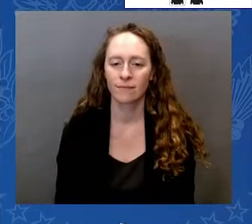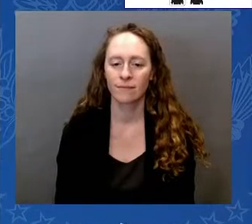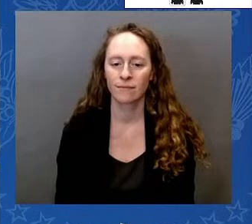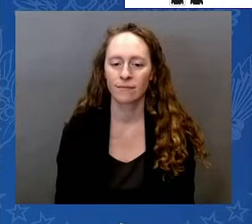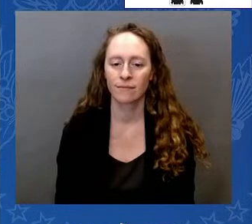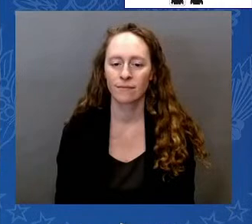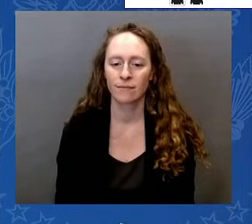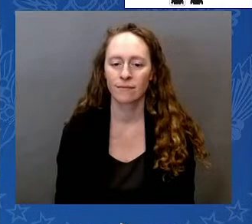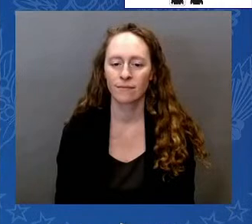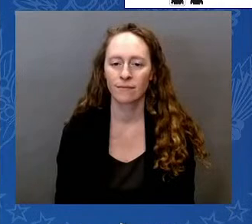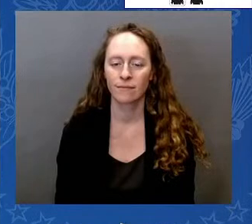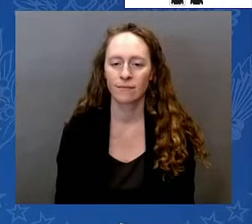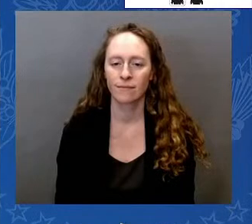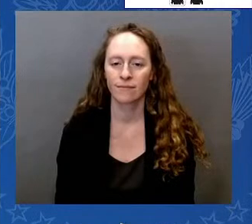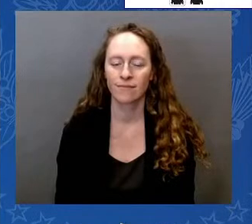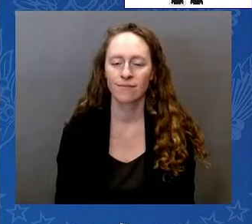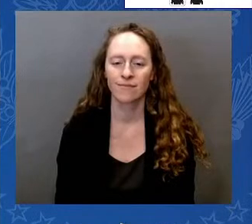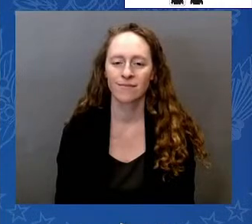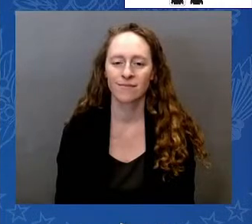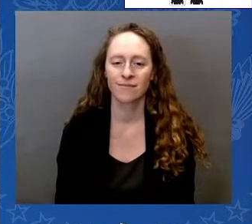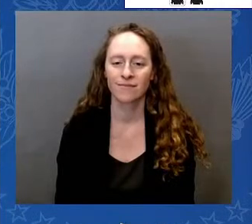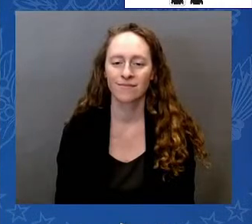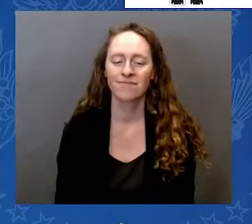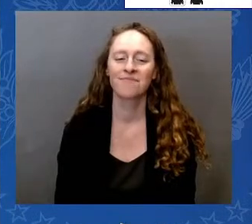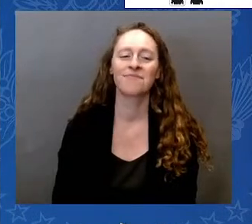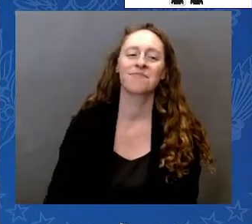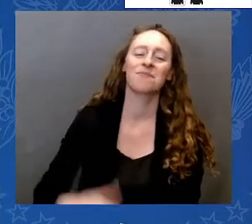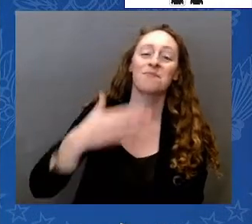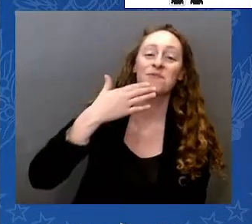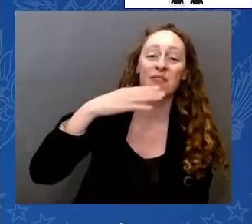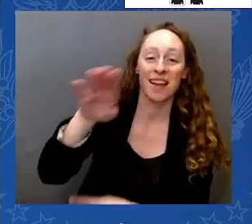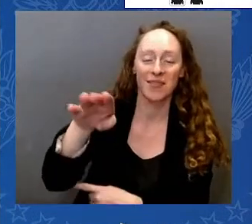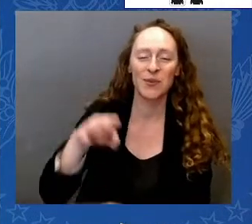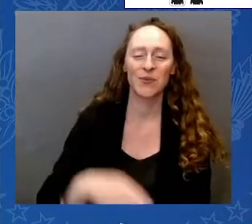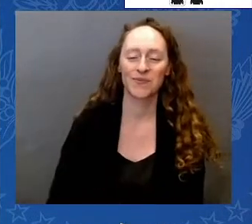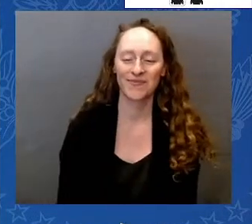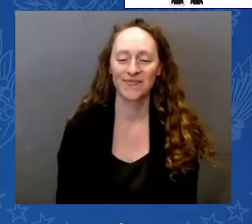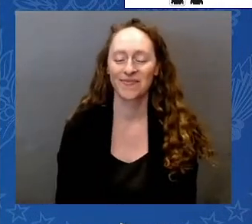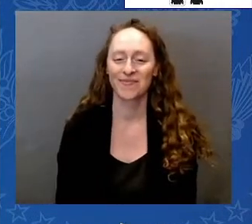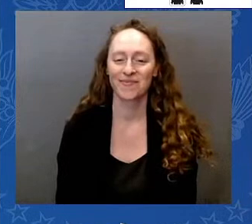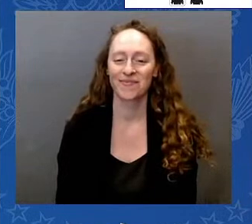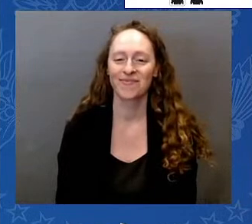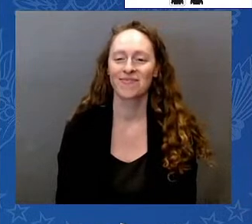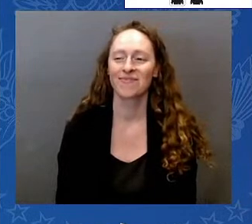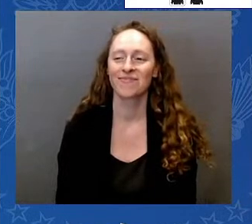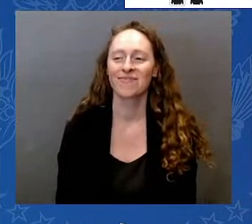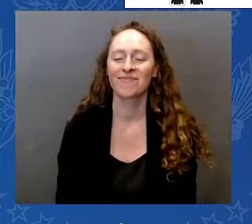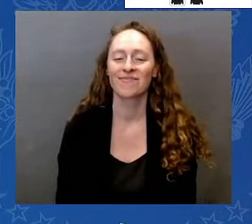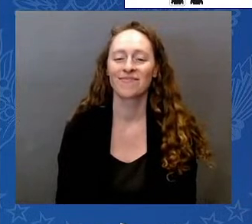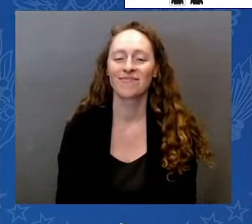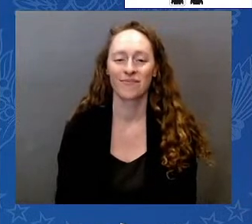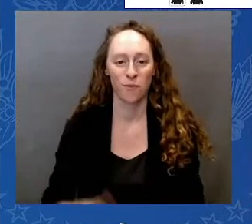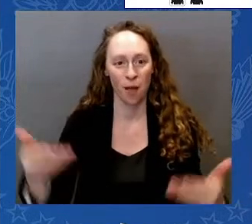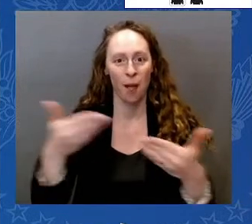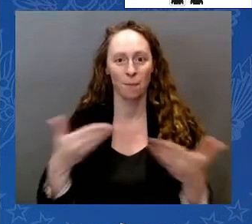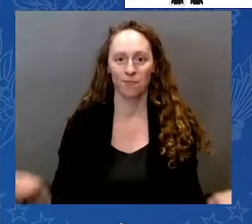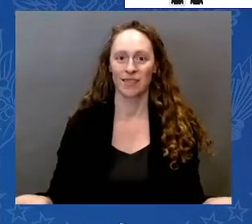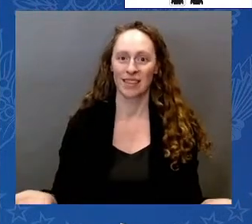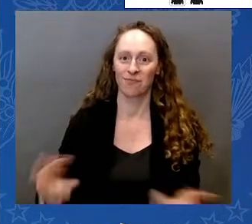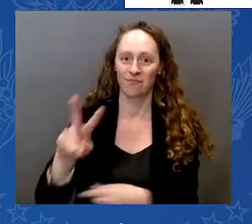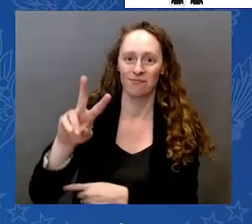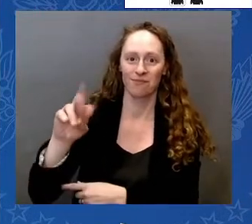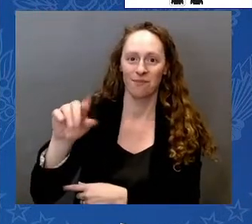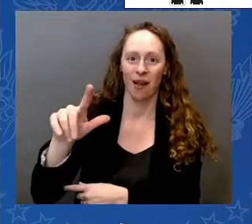Good afternoon, and welcome to Volvo North America's powertrain operation in Hagerstown. My name is Sam